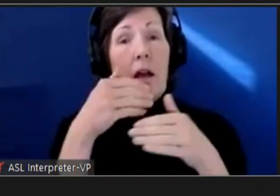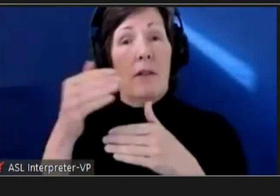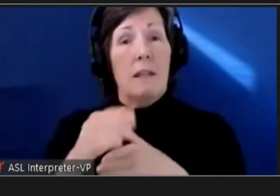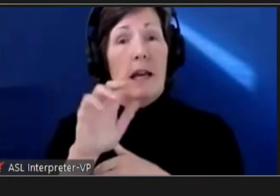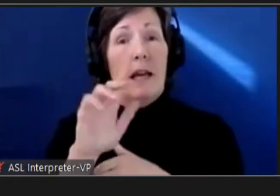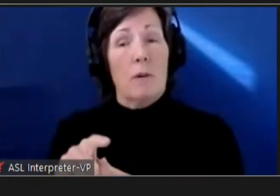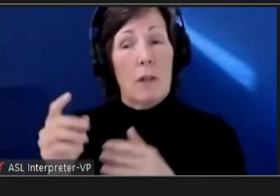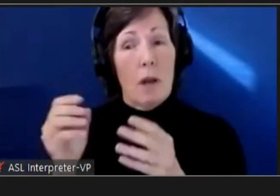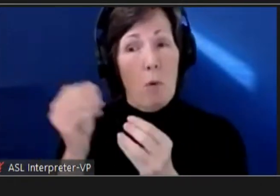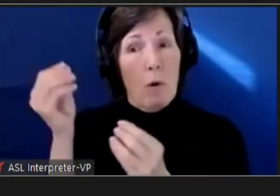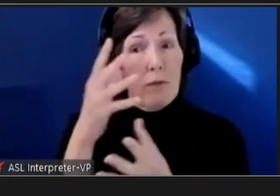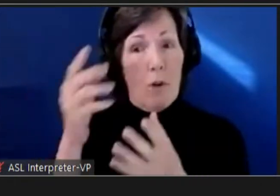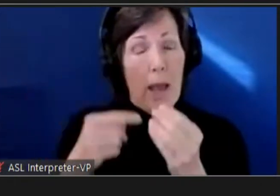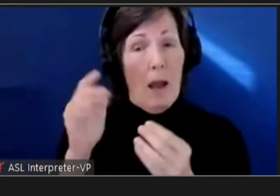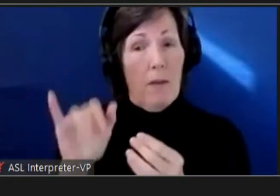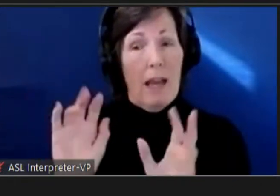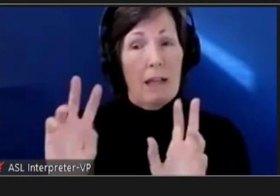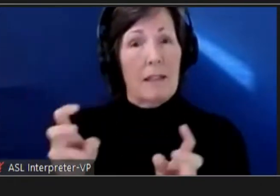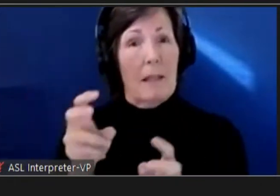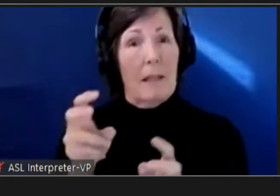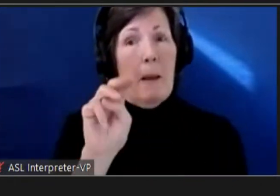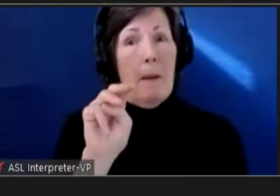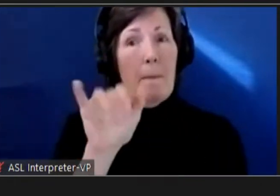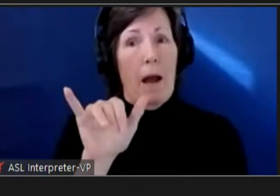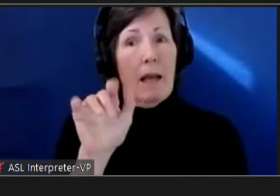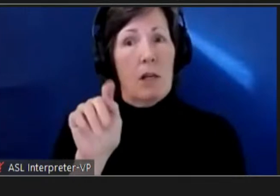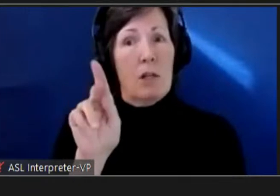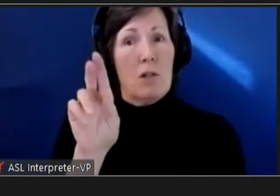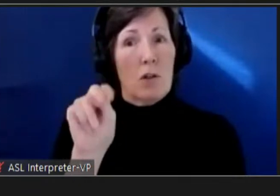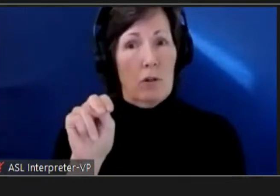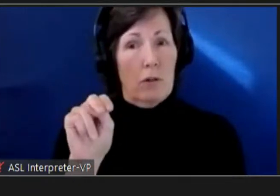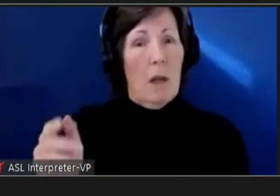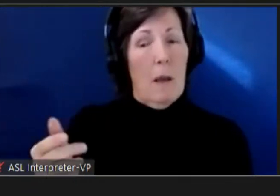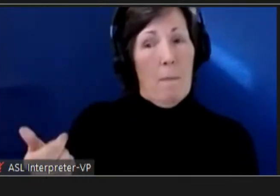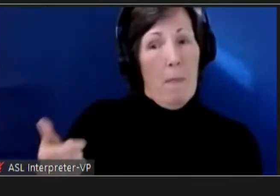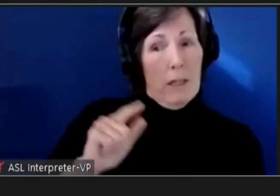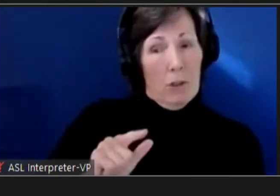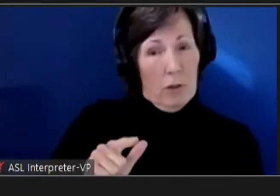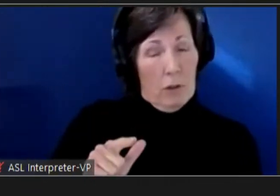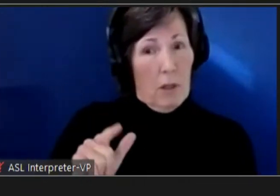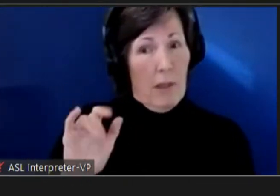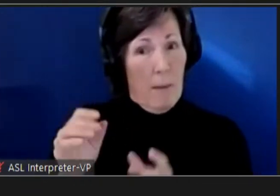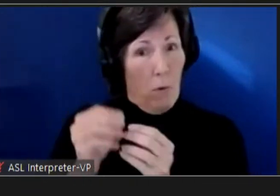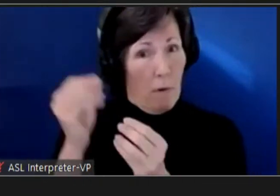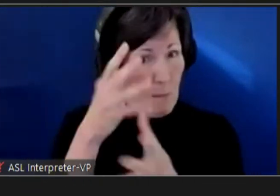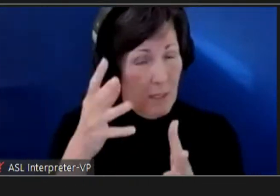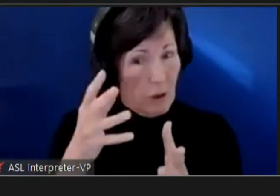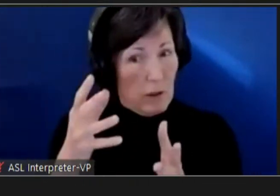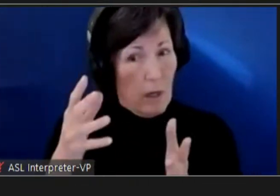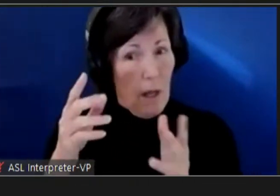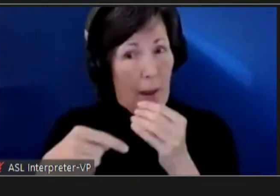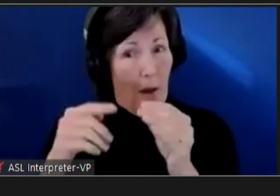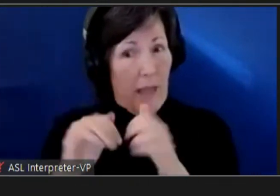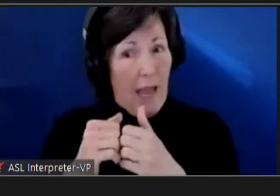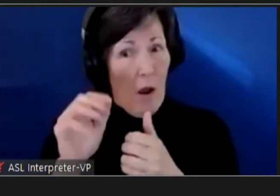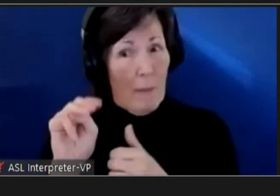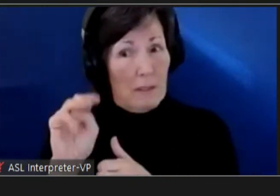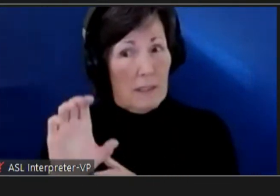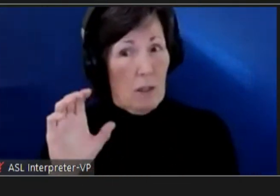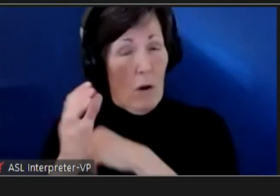the rollout of My Turn and how that will affect Vaccinate Mendo, if people should re-sign up